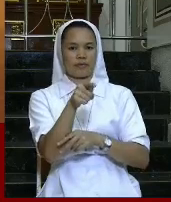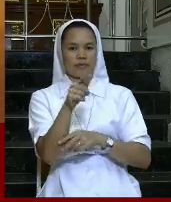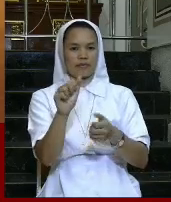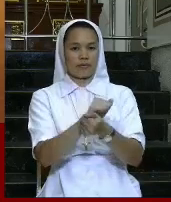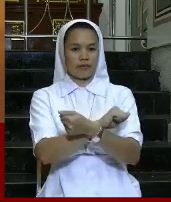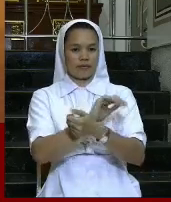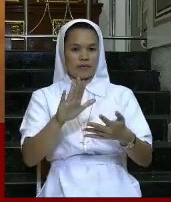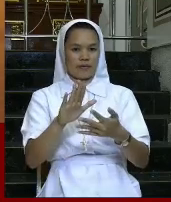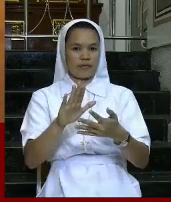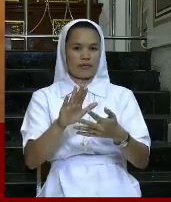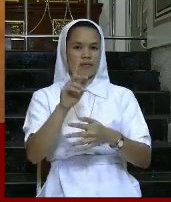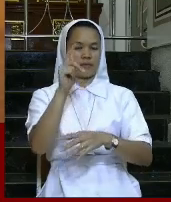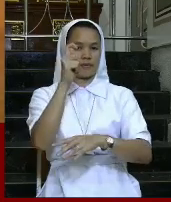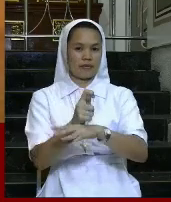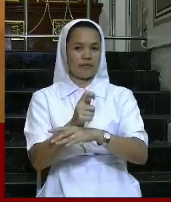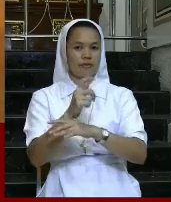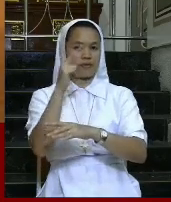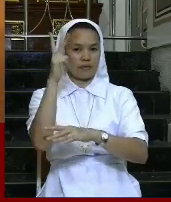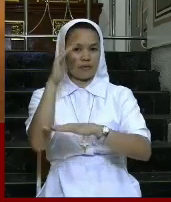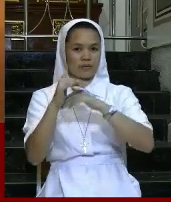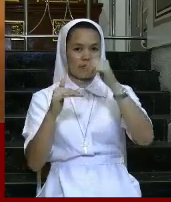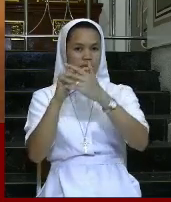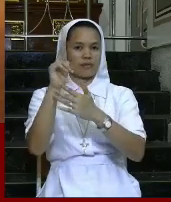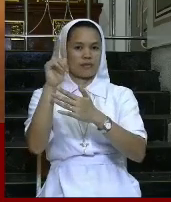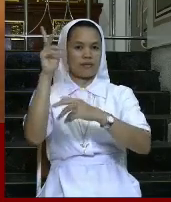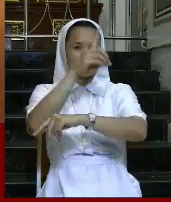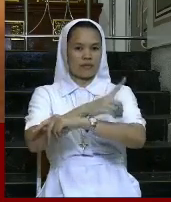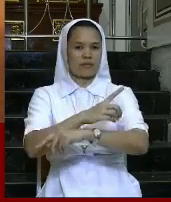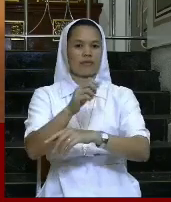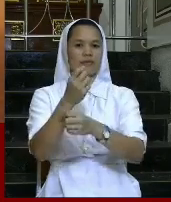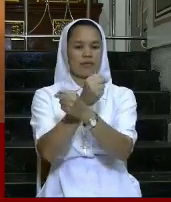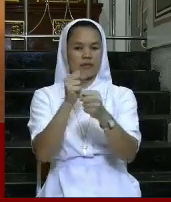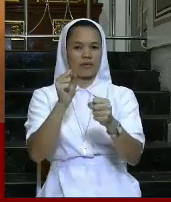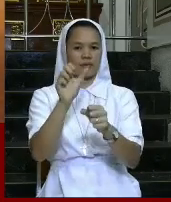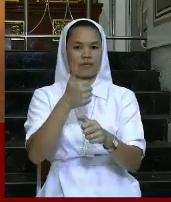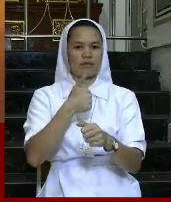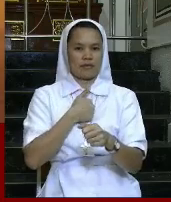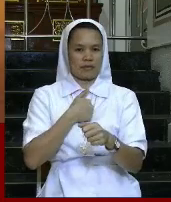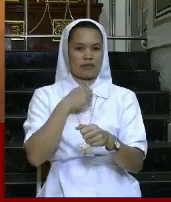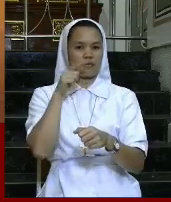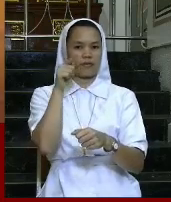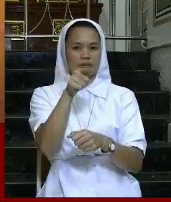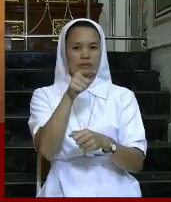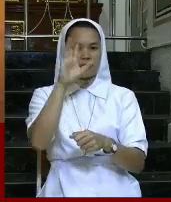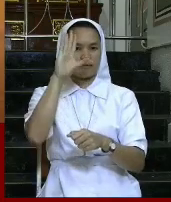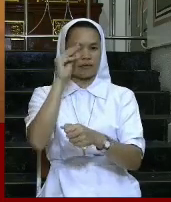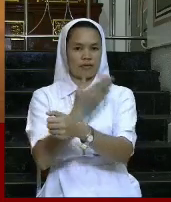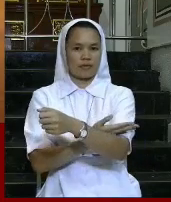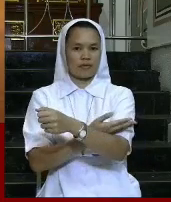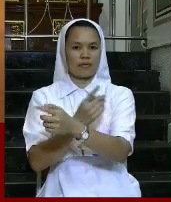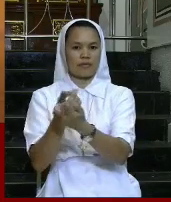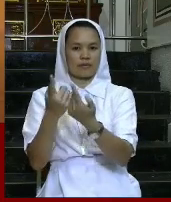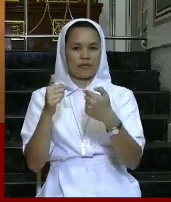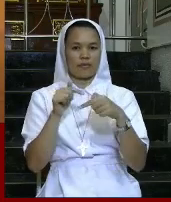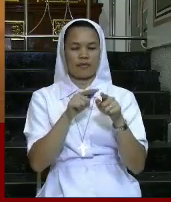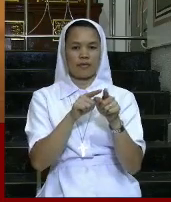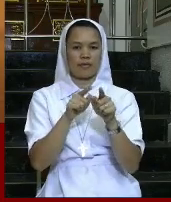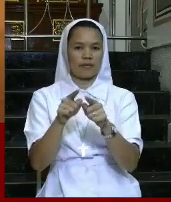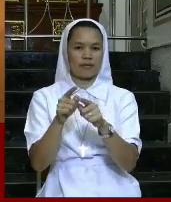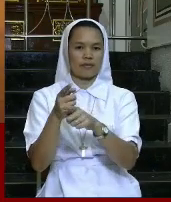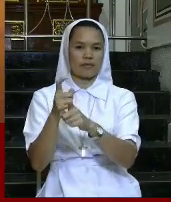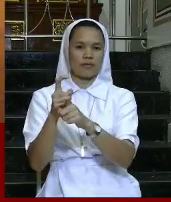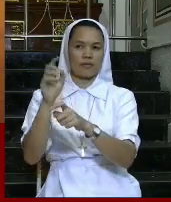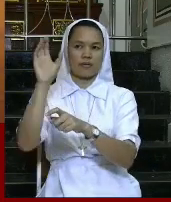the temple and rebuild it in 3 days, save yourself, if you are the Son of God, and come down from the